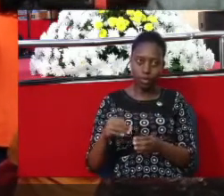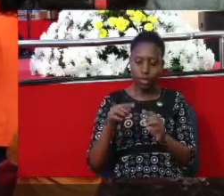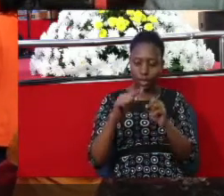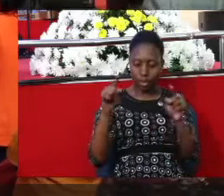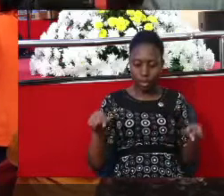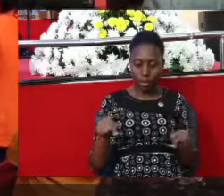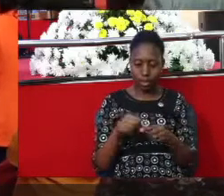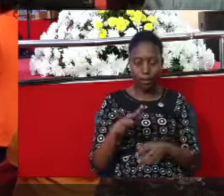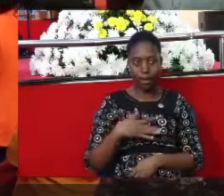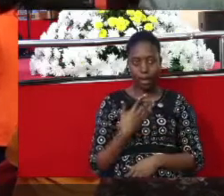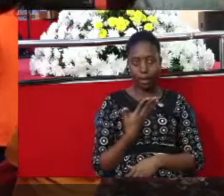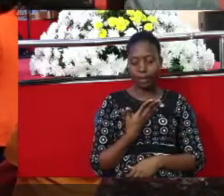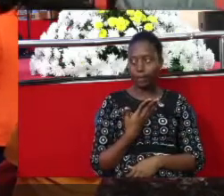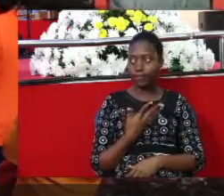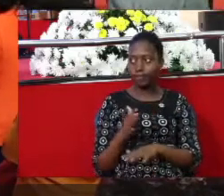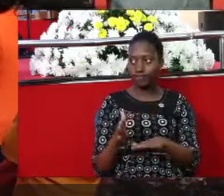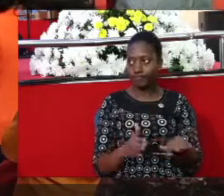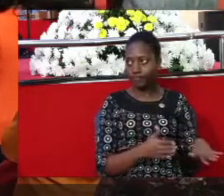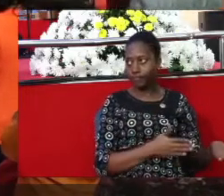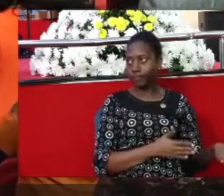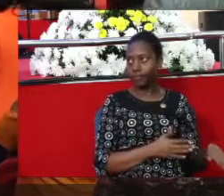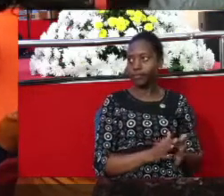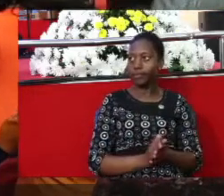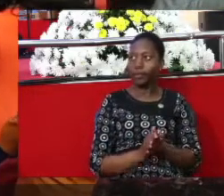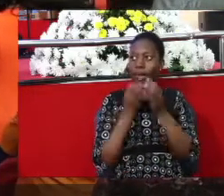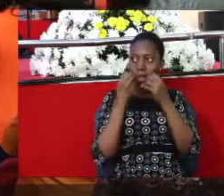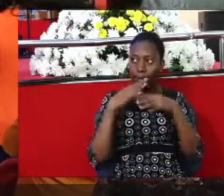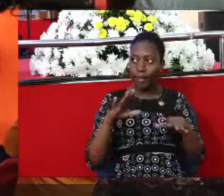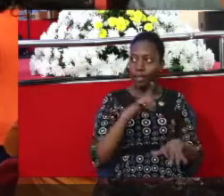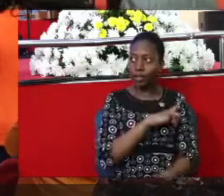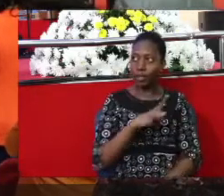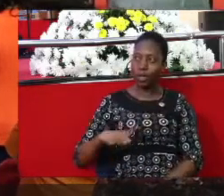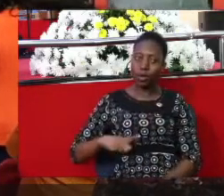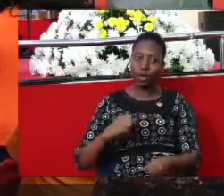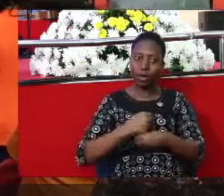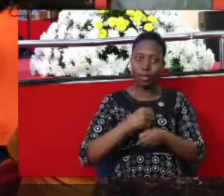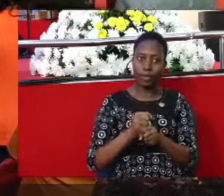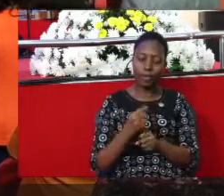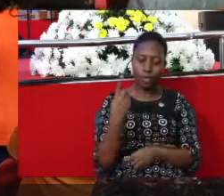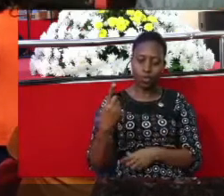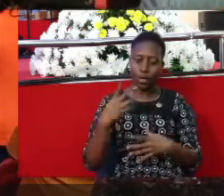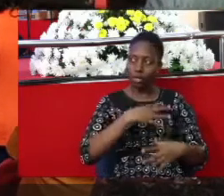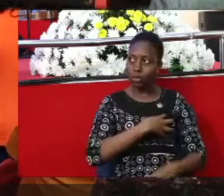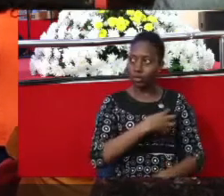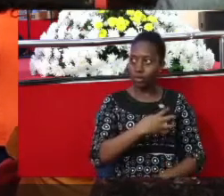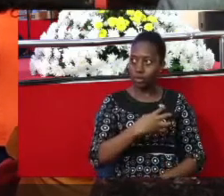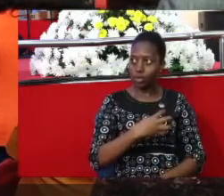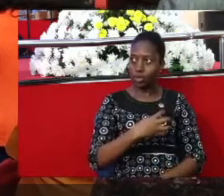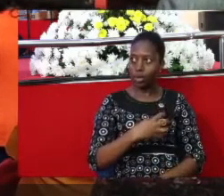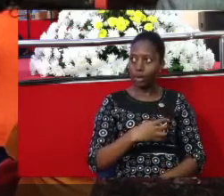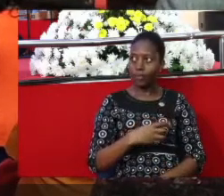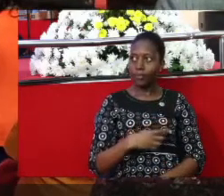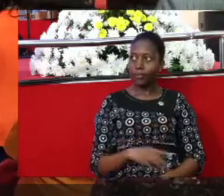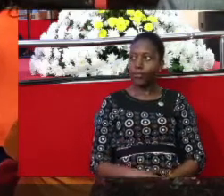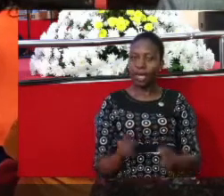Proverbs 10:22. The blessing of the Lord makes one rich and adds no sorrow with it. Let's do it again.